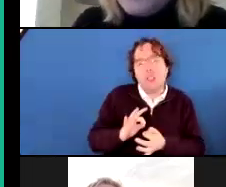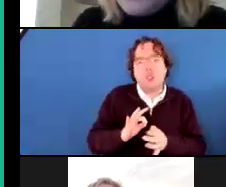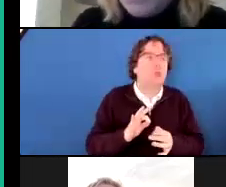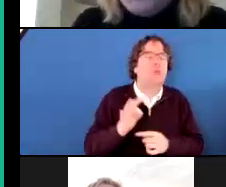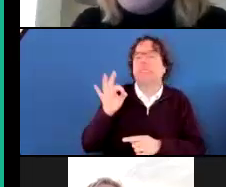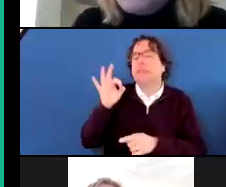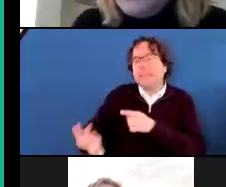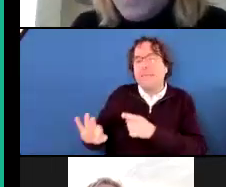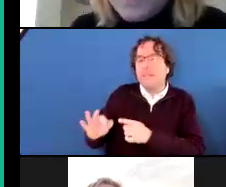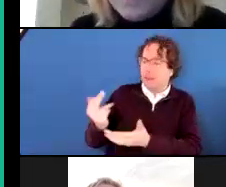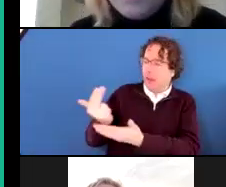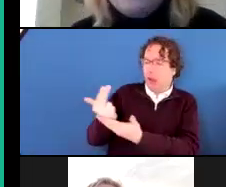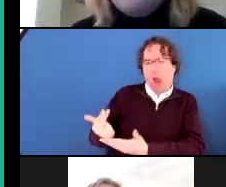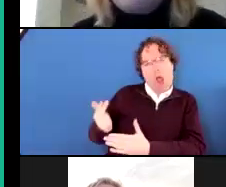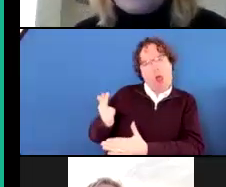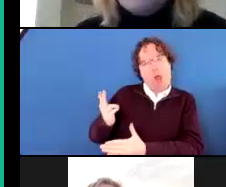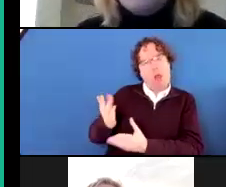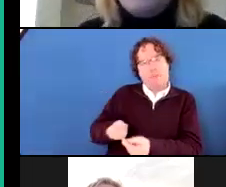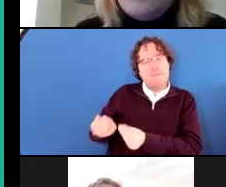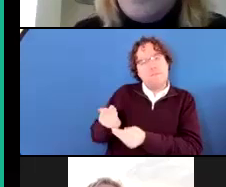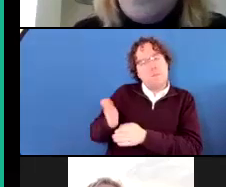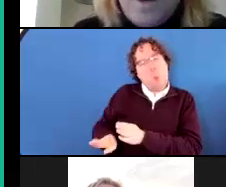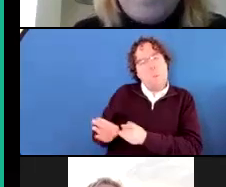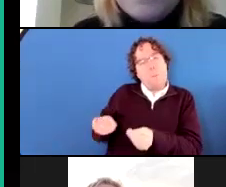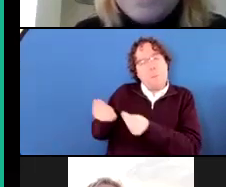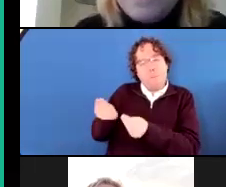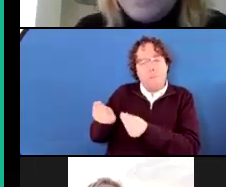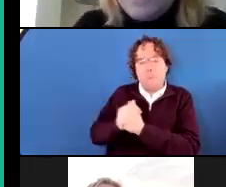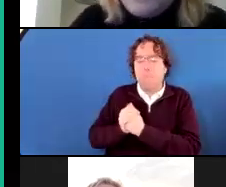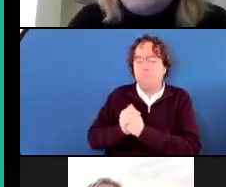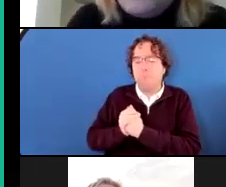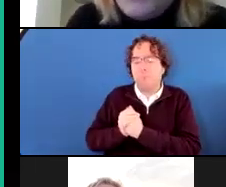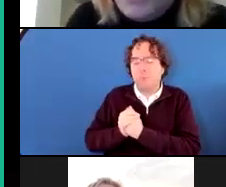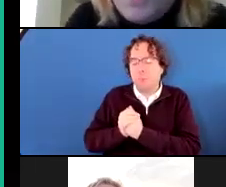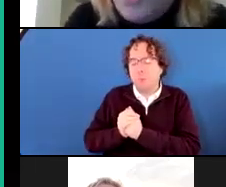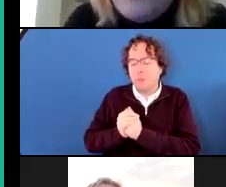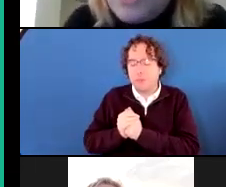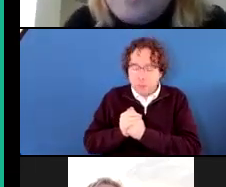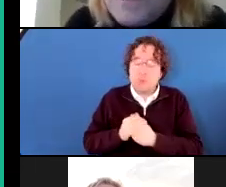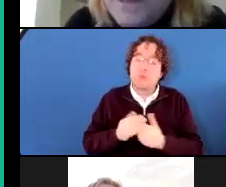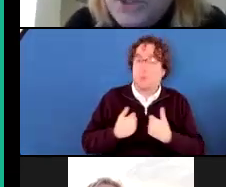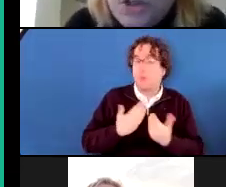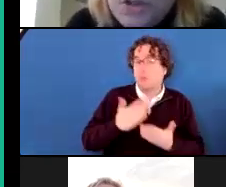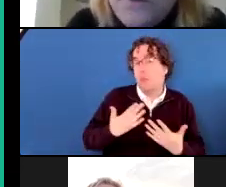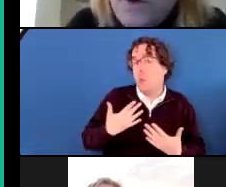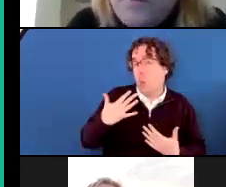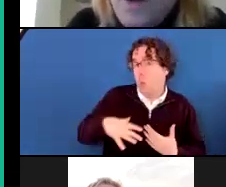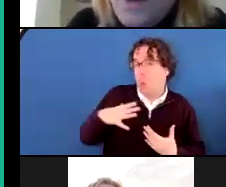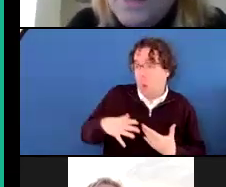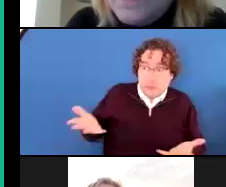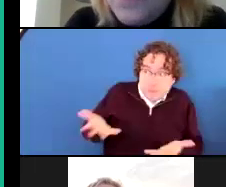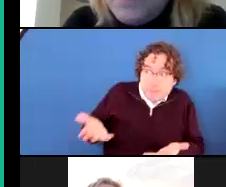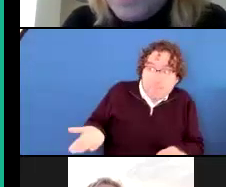form areas that you need to be working within. We are particularly keen to encourage applications